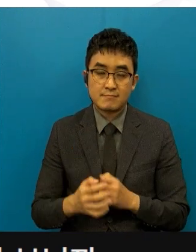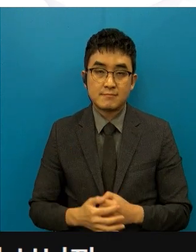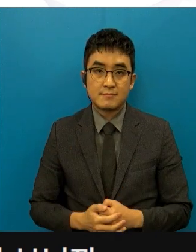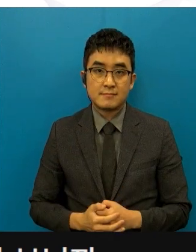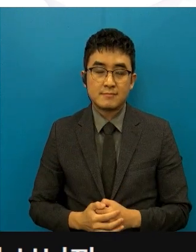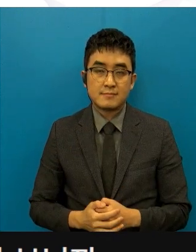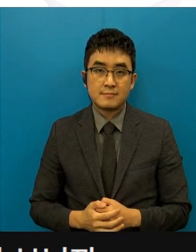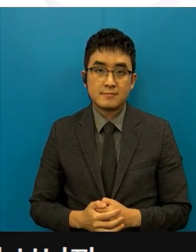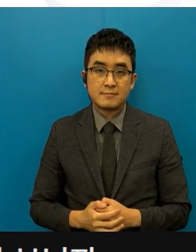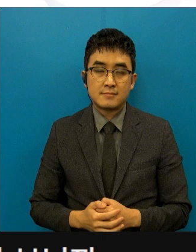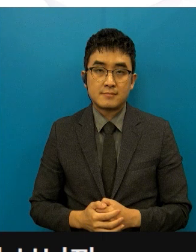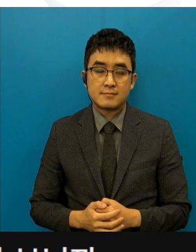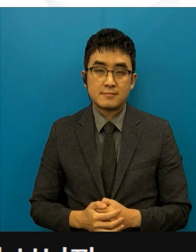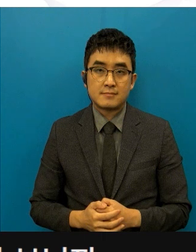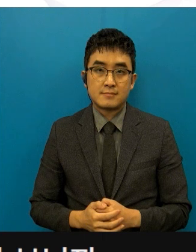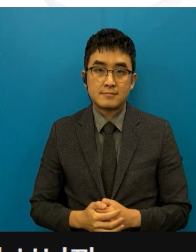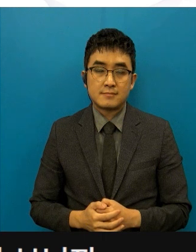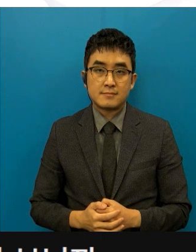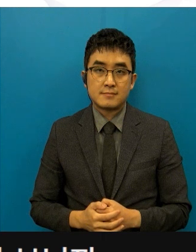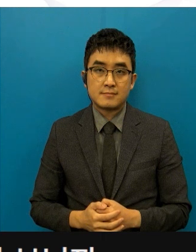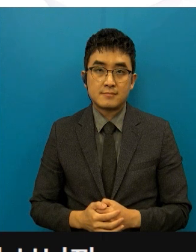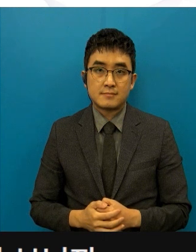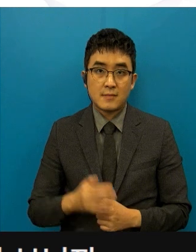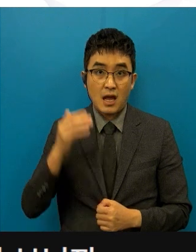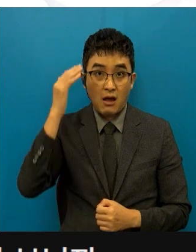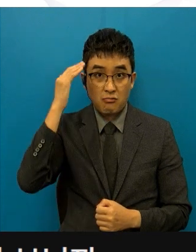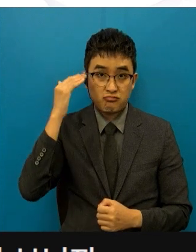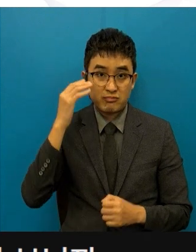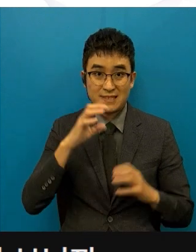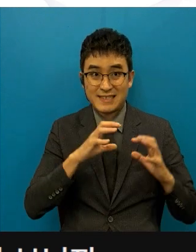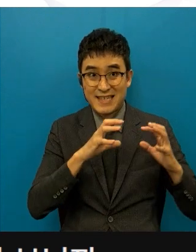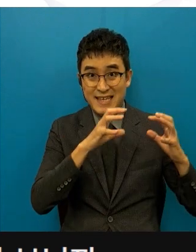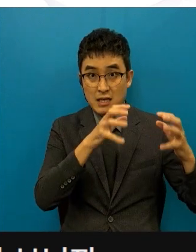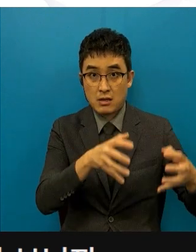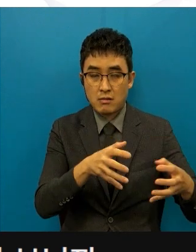most hospital beds.